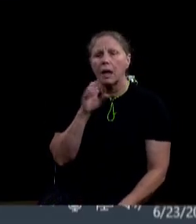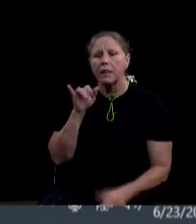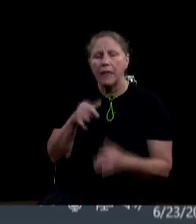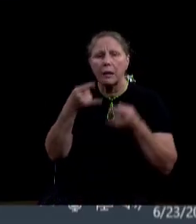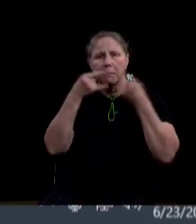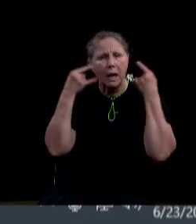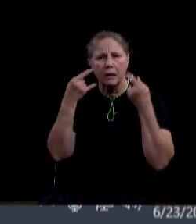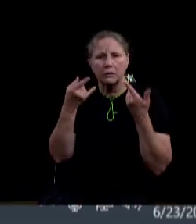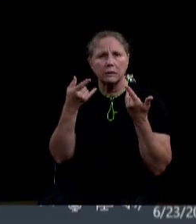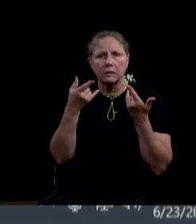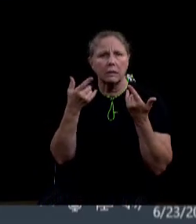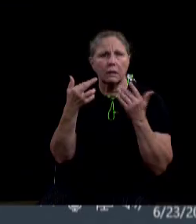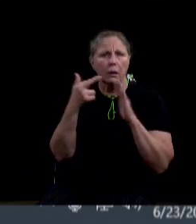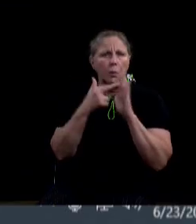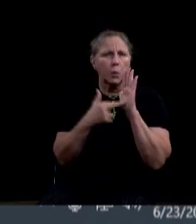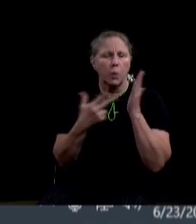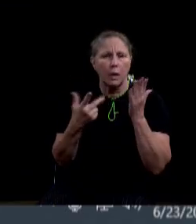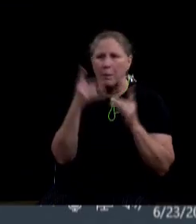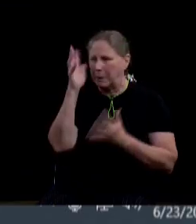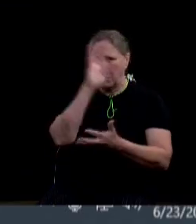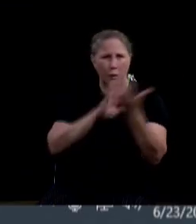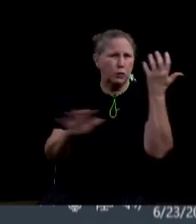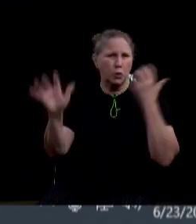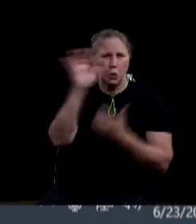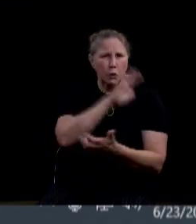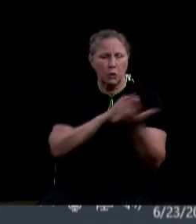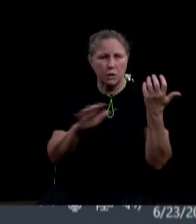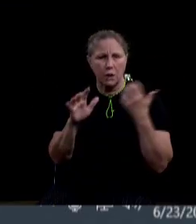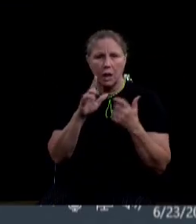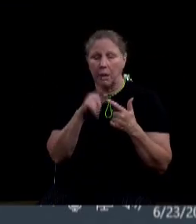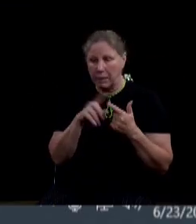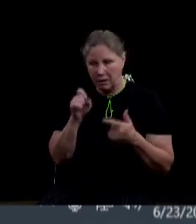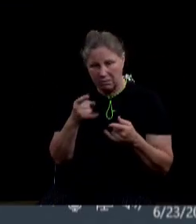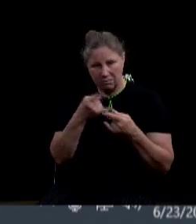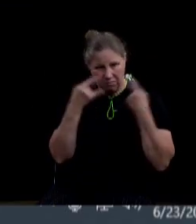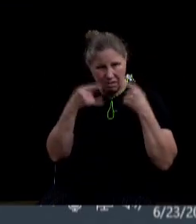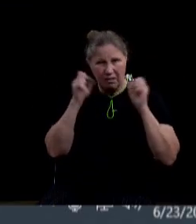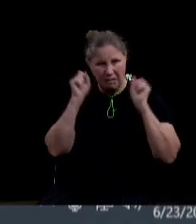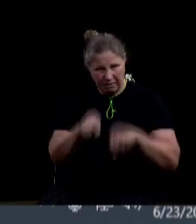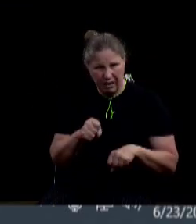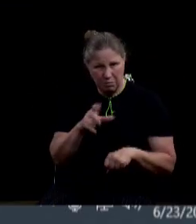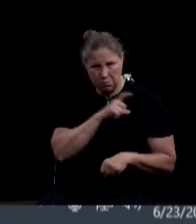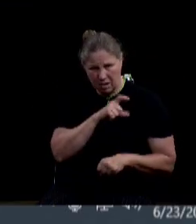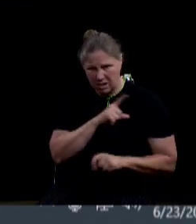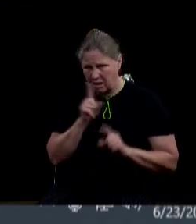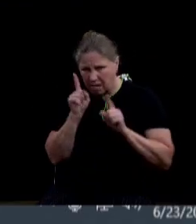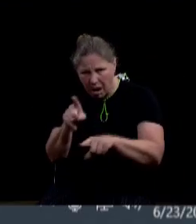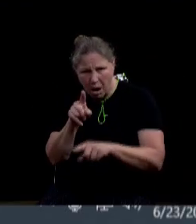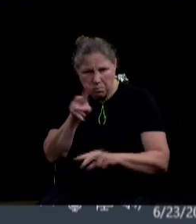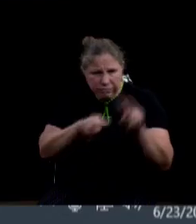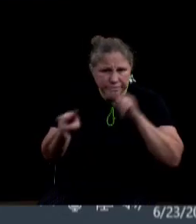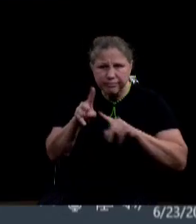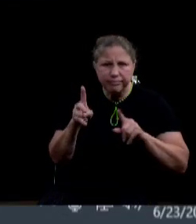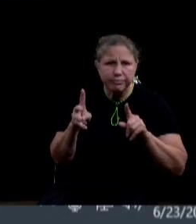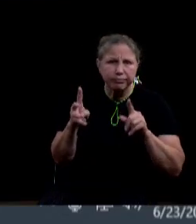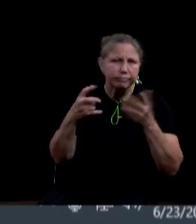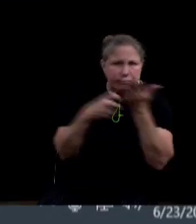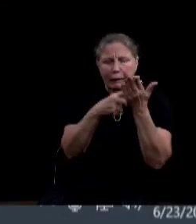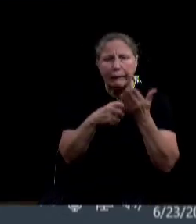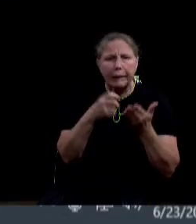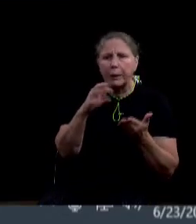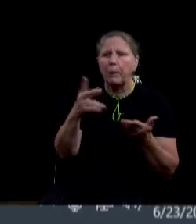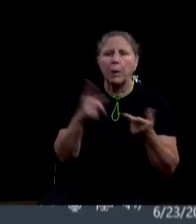community over whether or not this would be enforced by the police department or code enforcement. Can someone speak